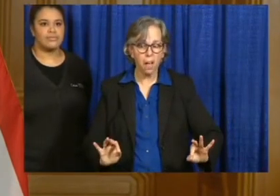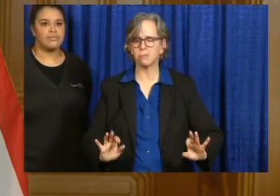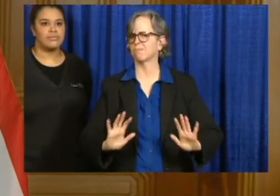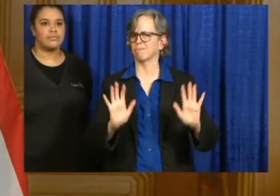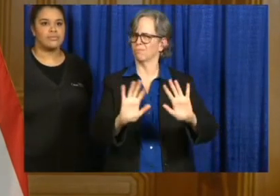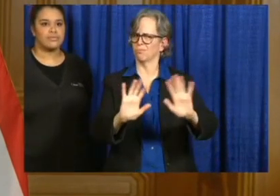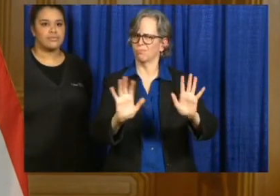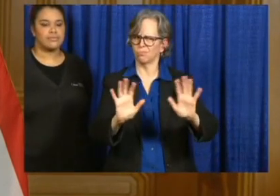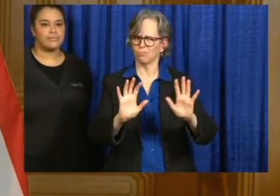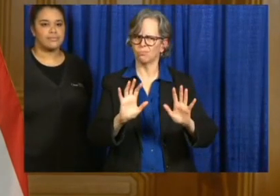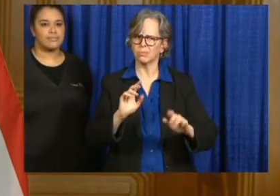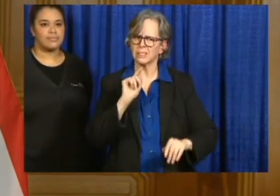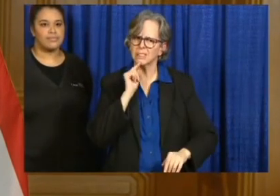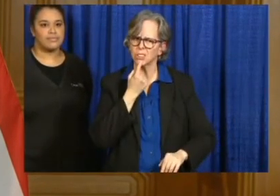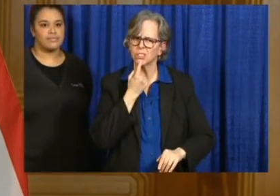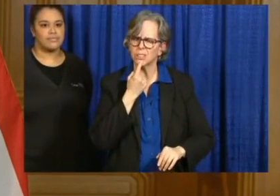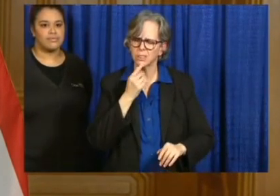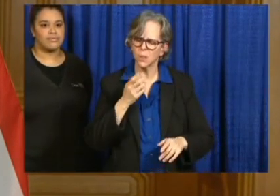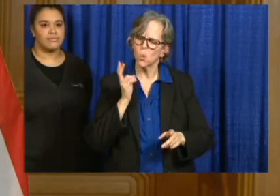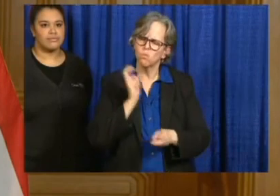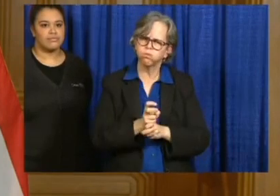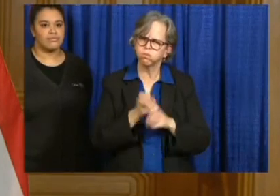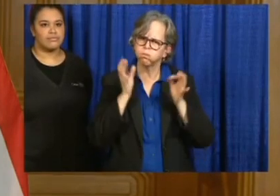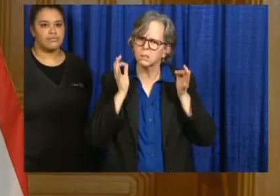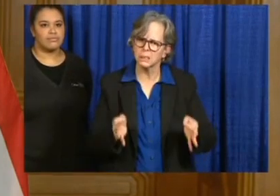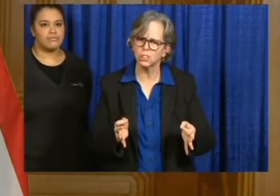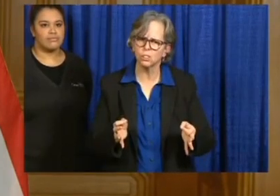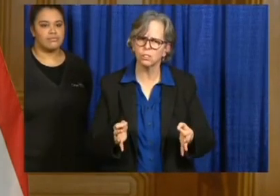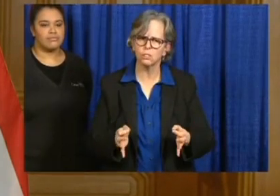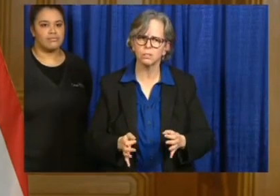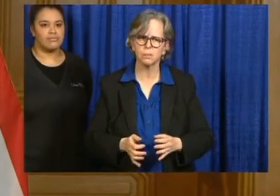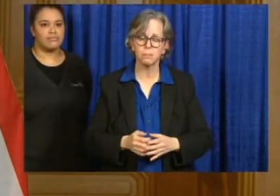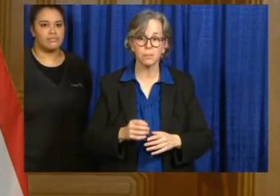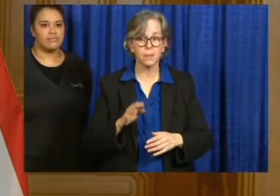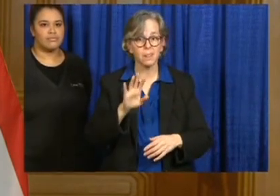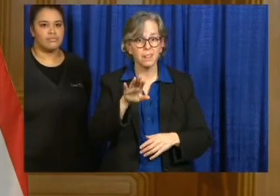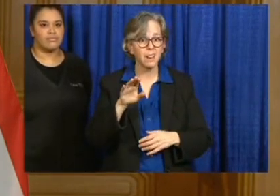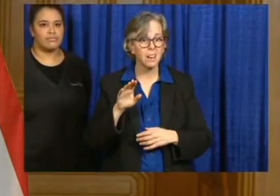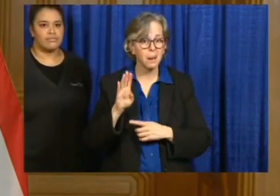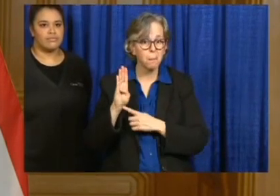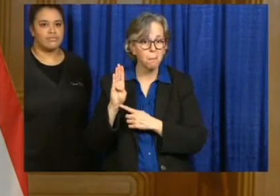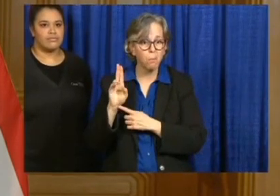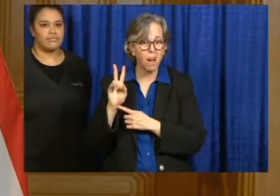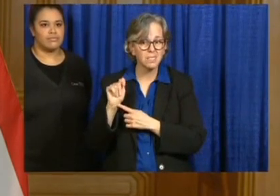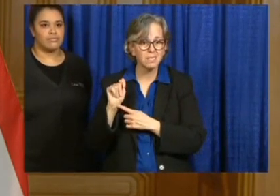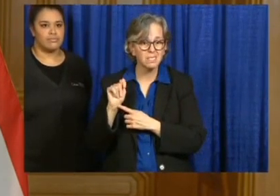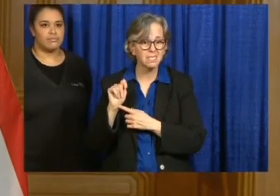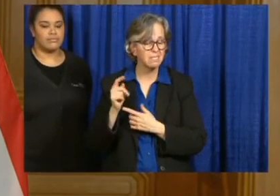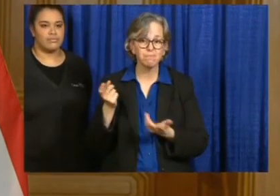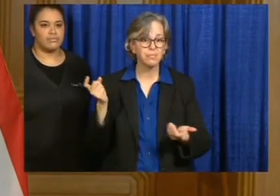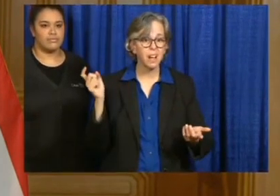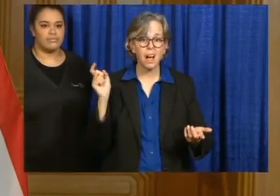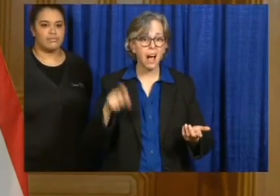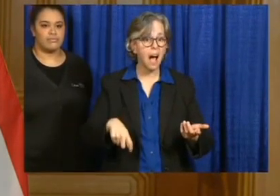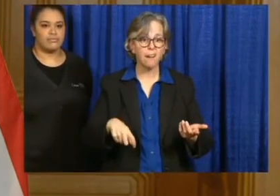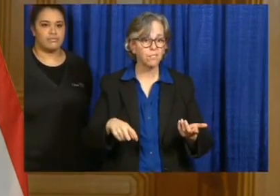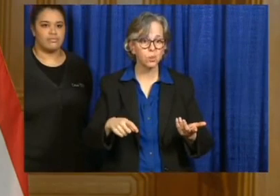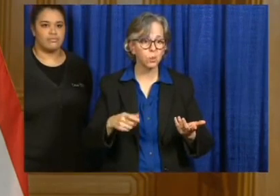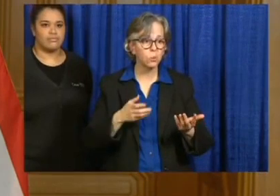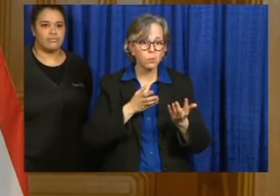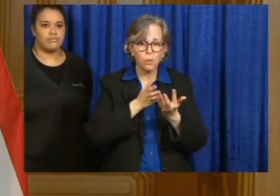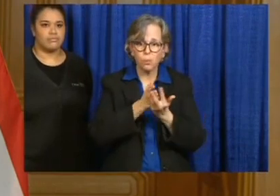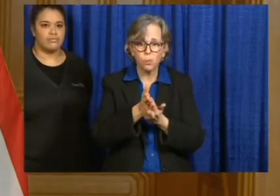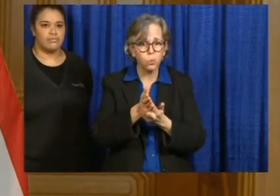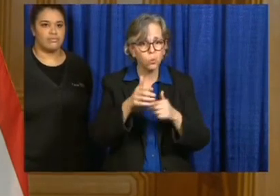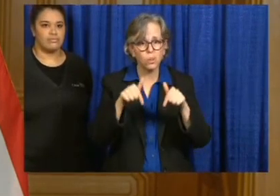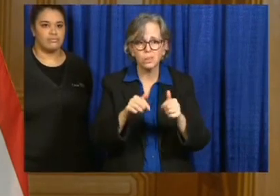difficult decisions, but we have to get through this. We have to do everything we can to keep